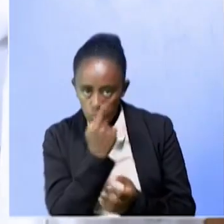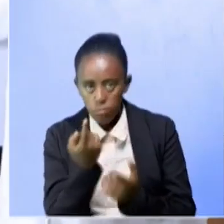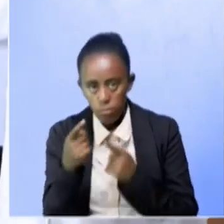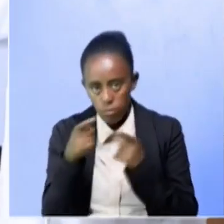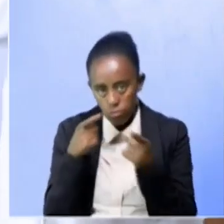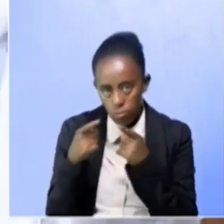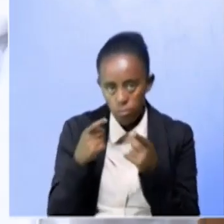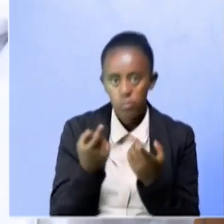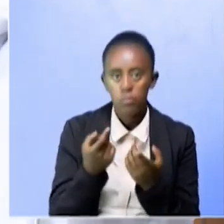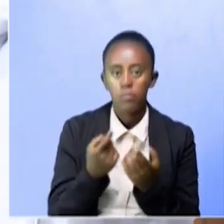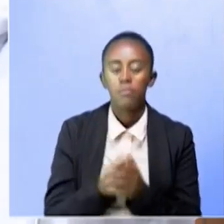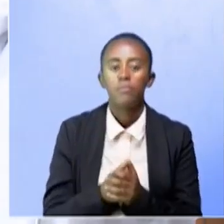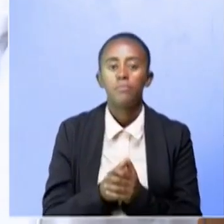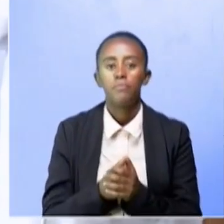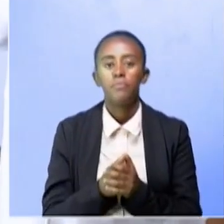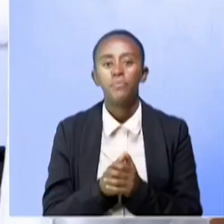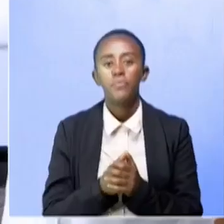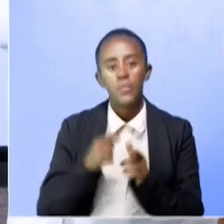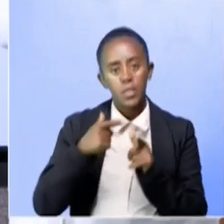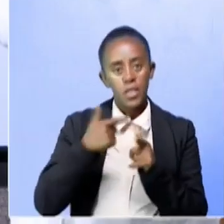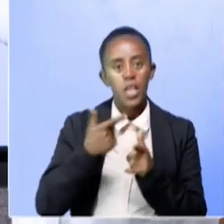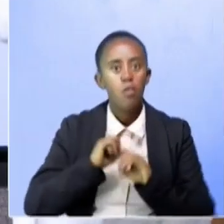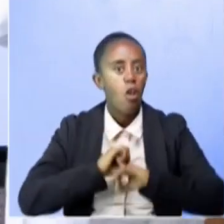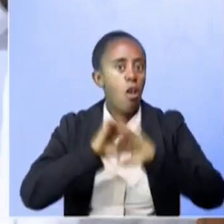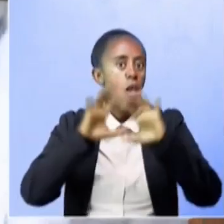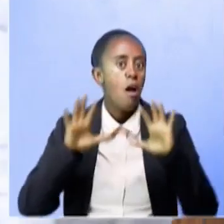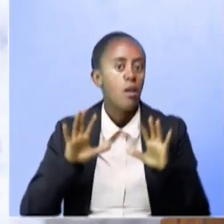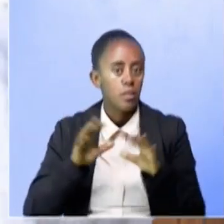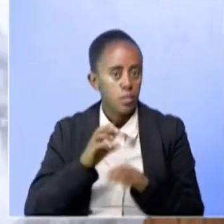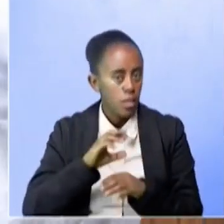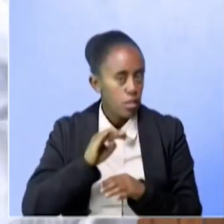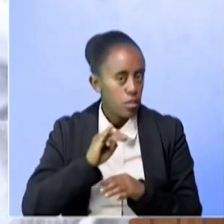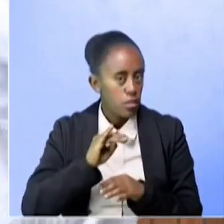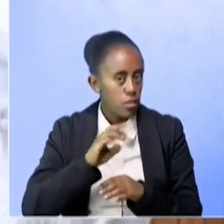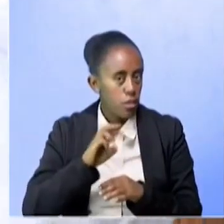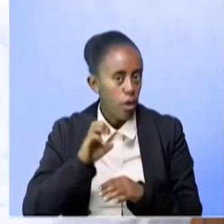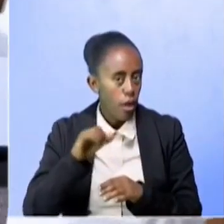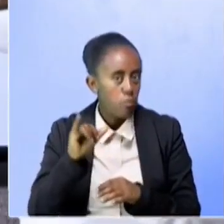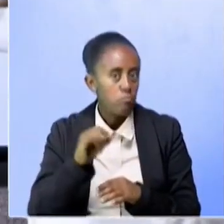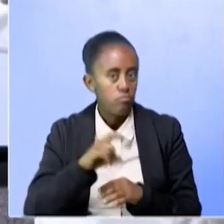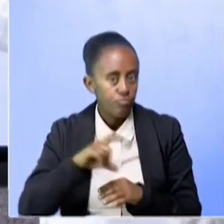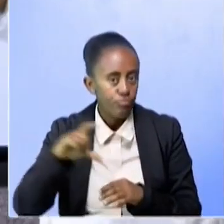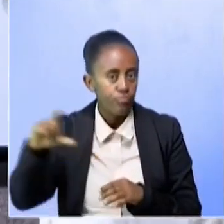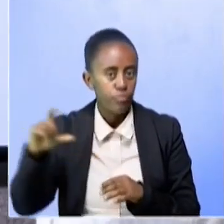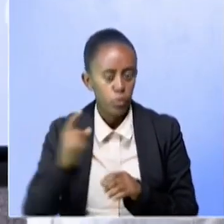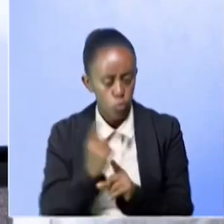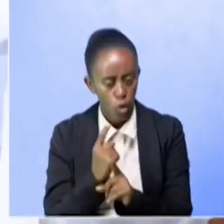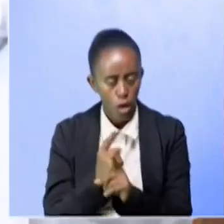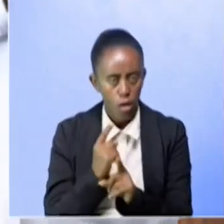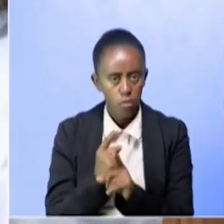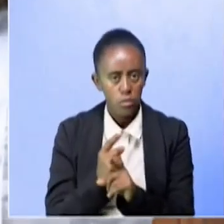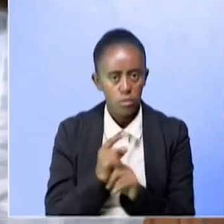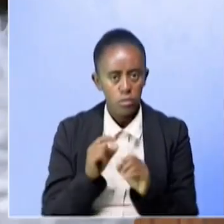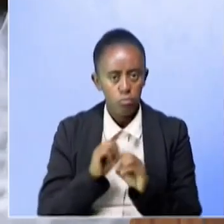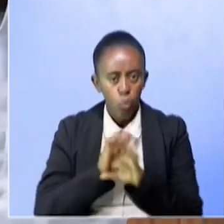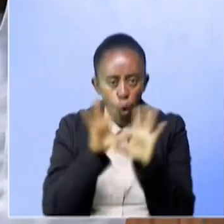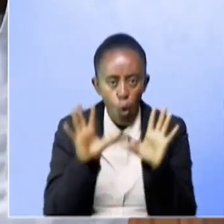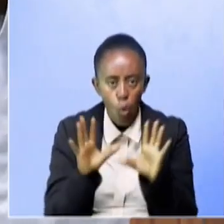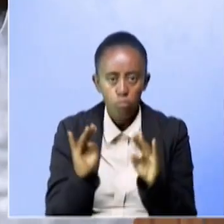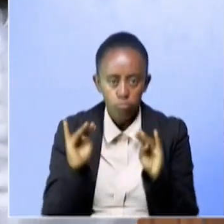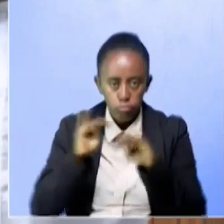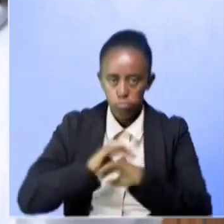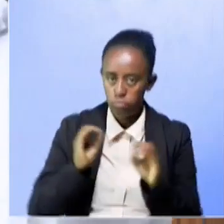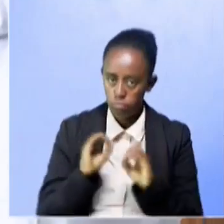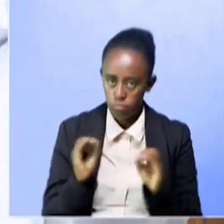is a ray, there is a light. It's okay? Therefore, you have to keep everything in right brightness. Is it